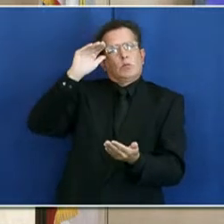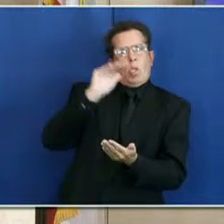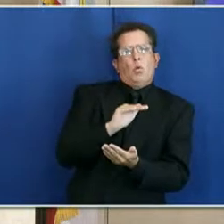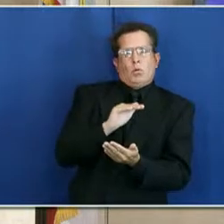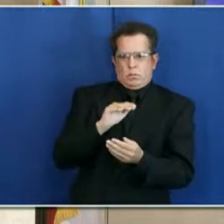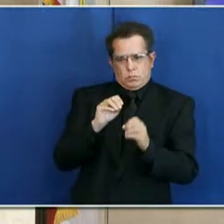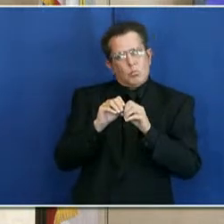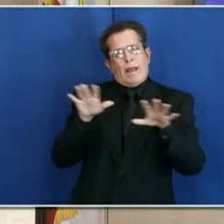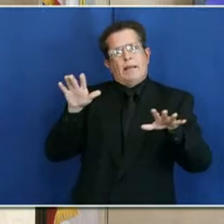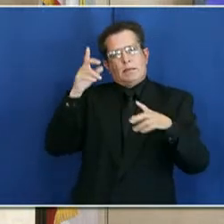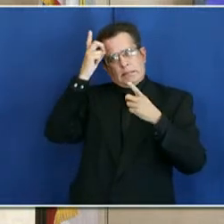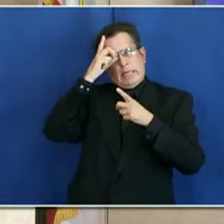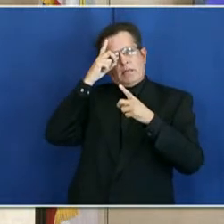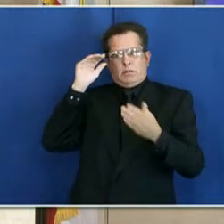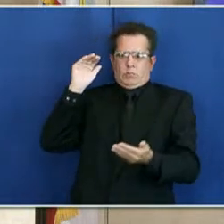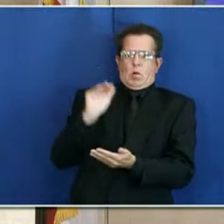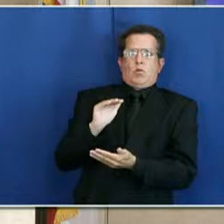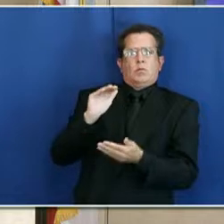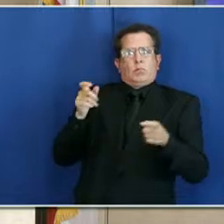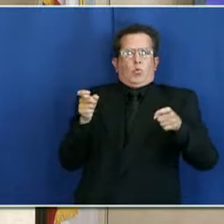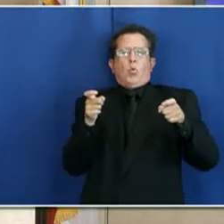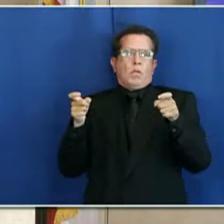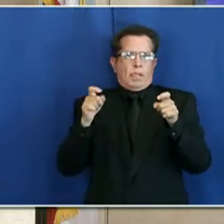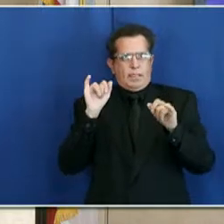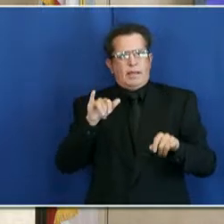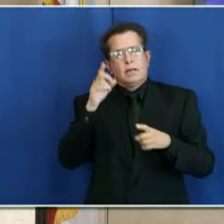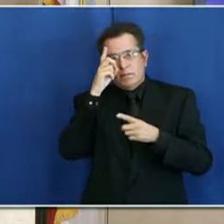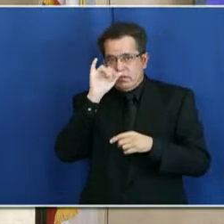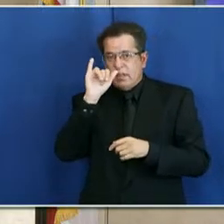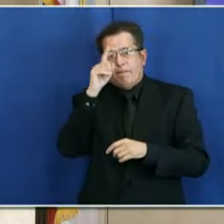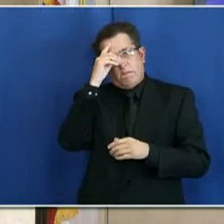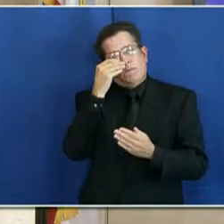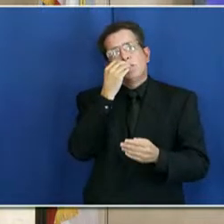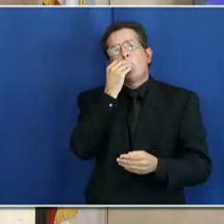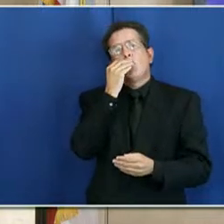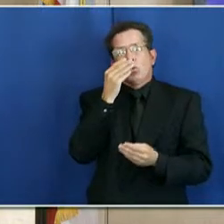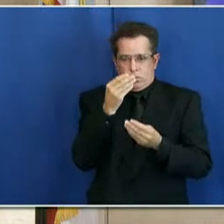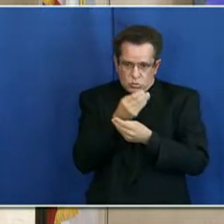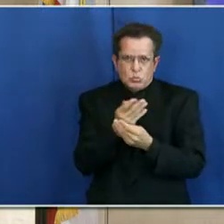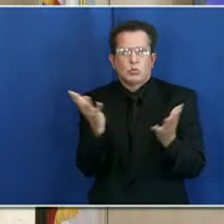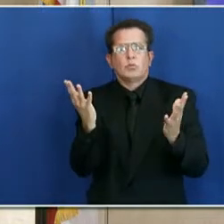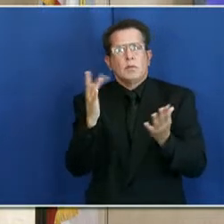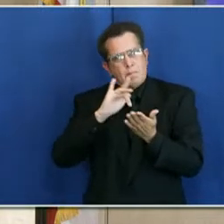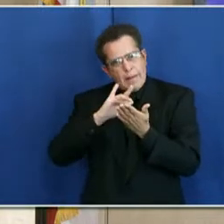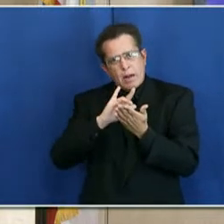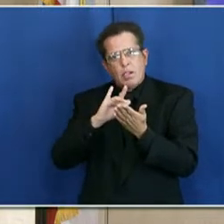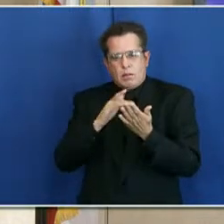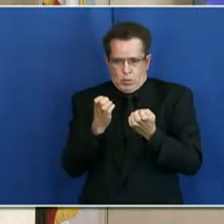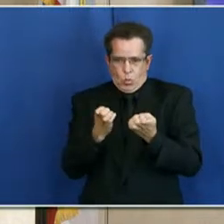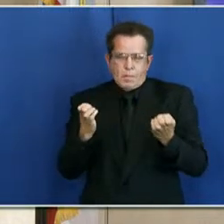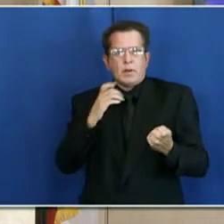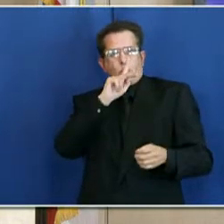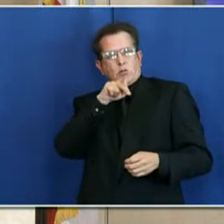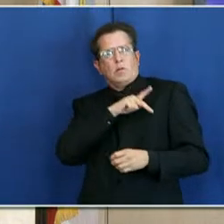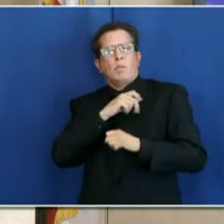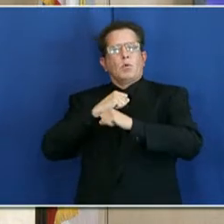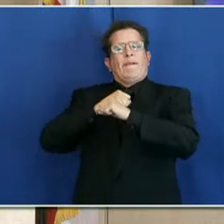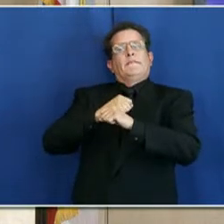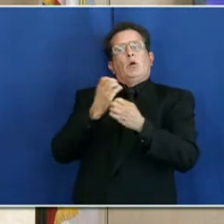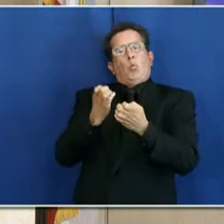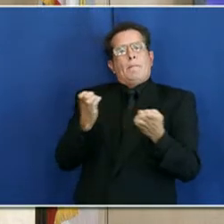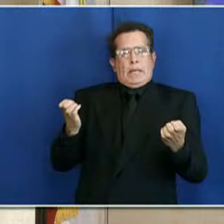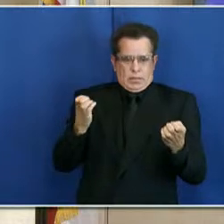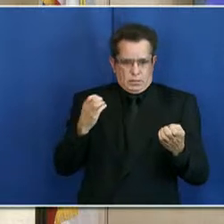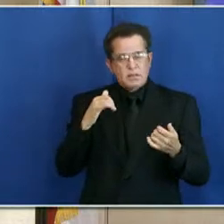spread of COVID-19. That money also will be used for food distribution, medical supplies, personal protective equipment,